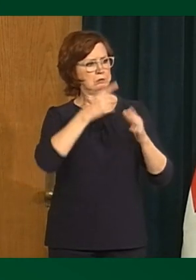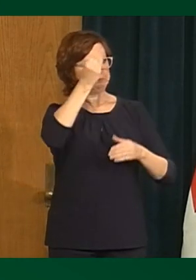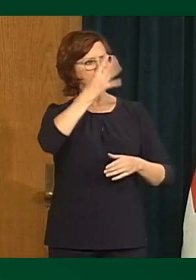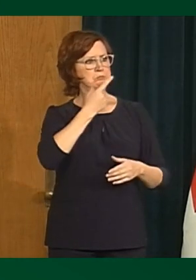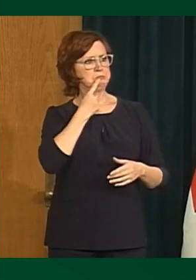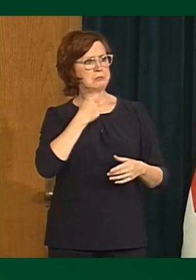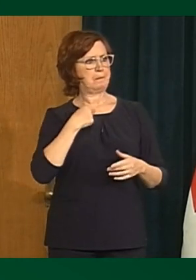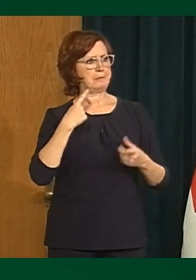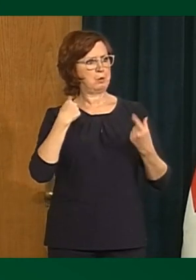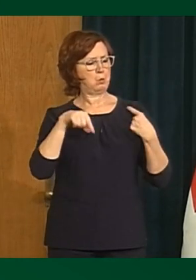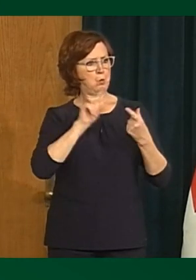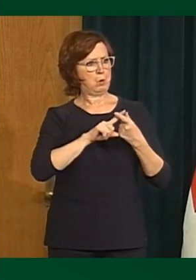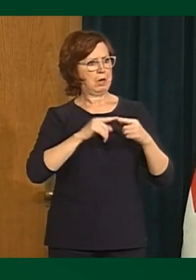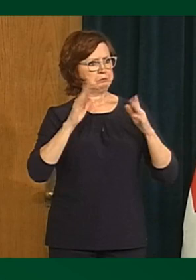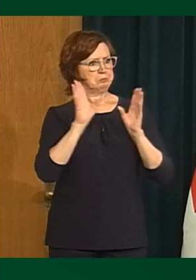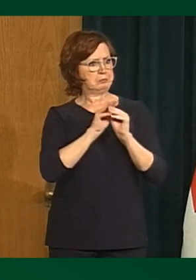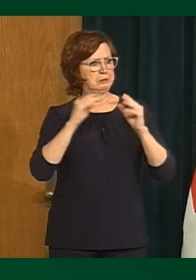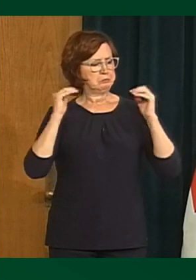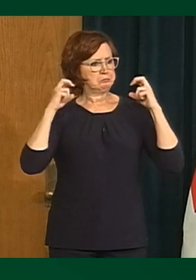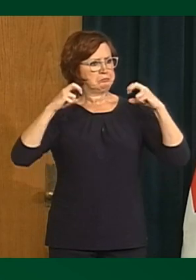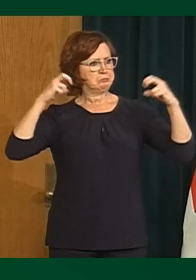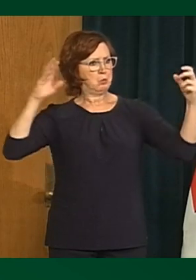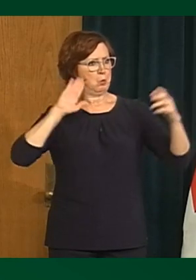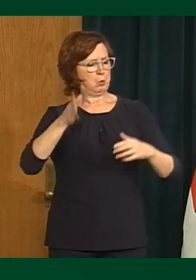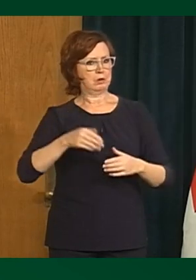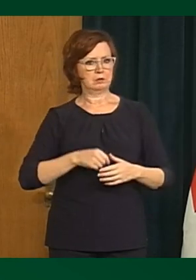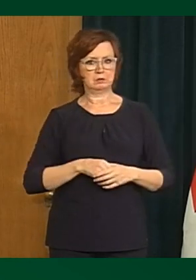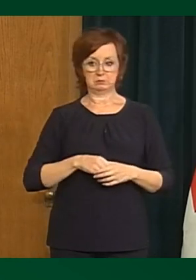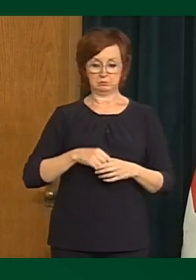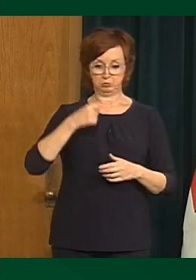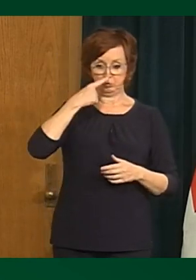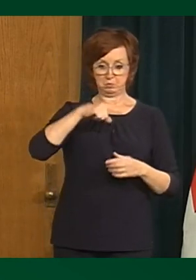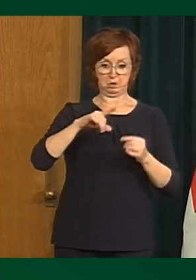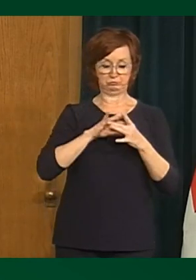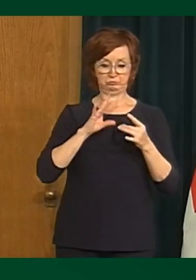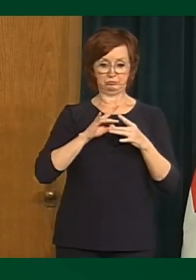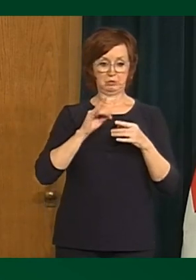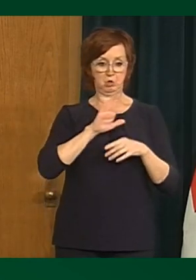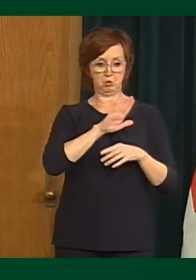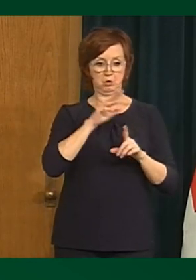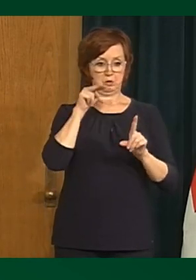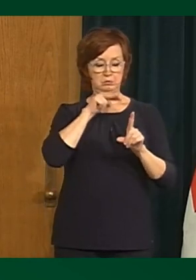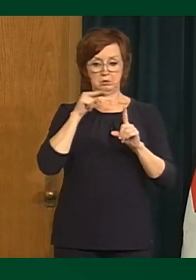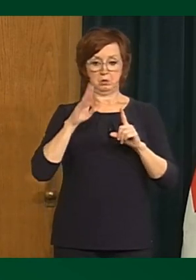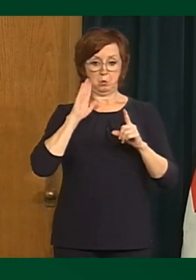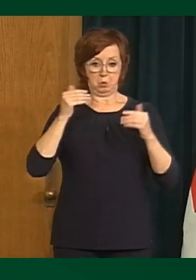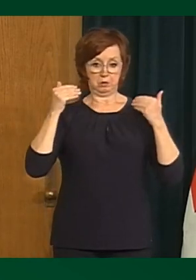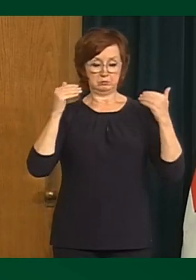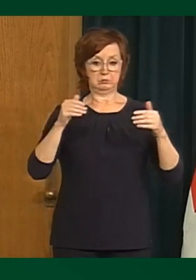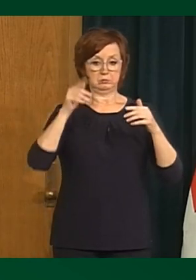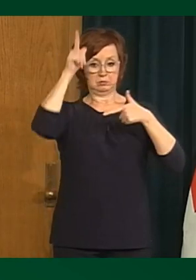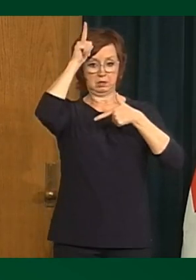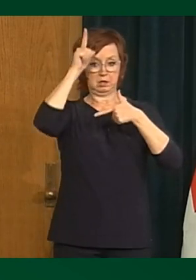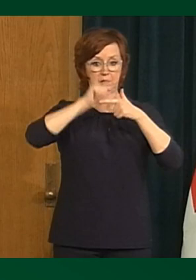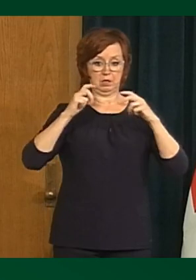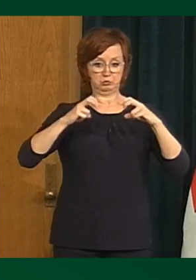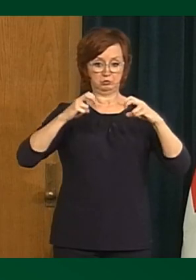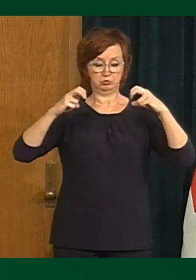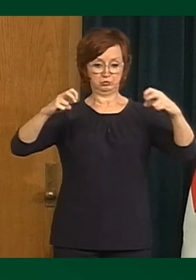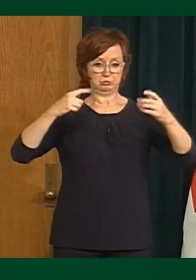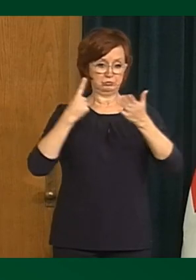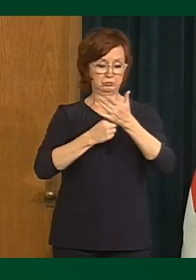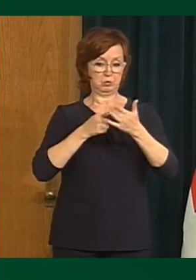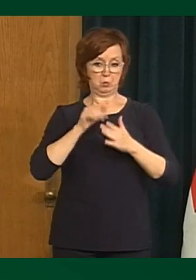you update about the state of those negotiations and just explain what, from your perspective, the sticking point is